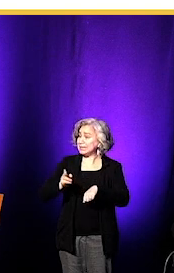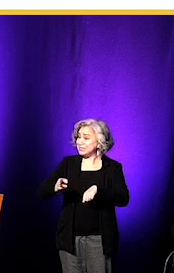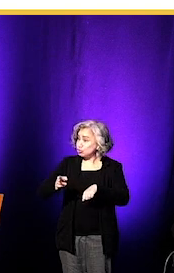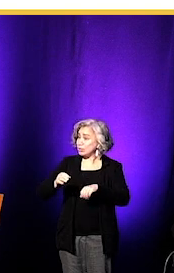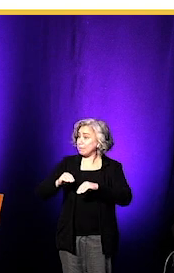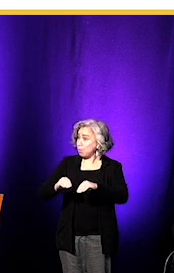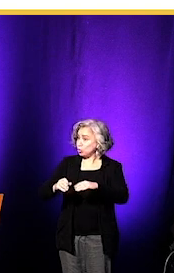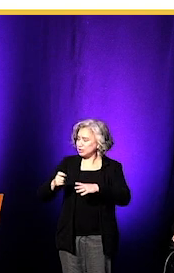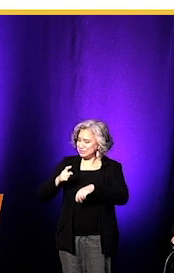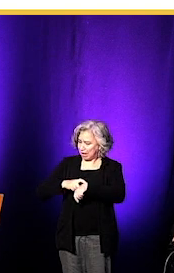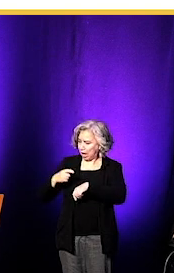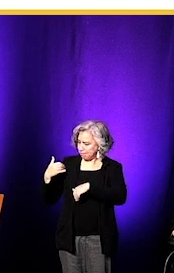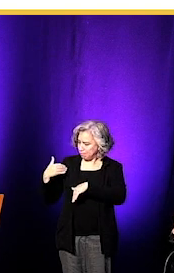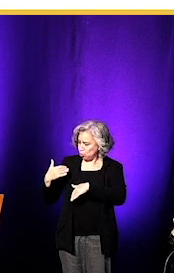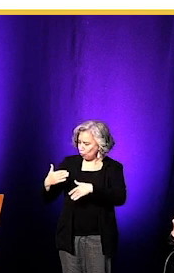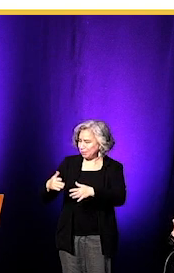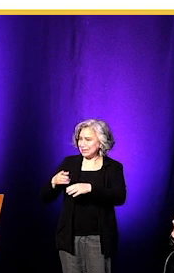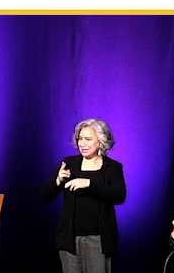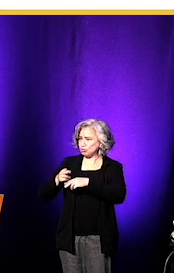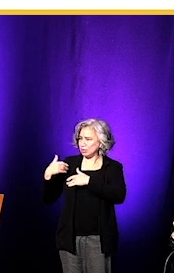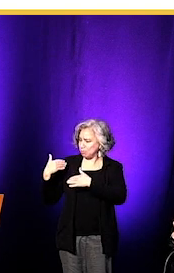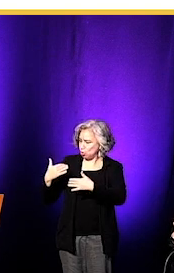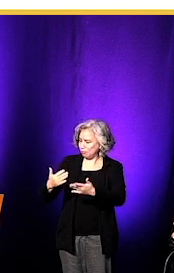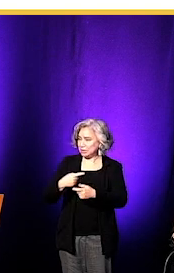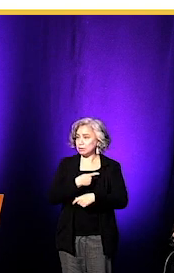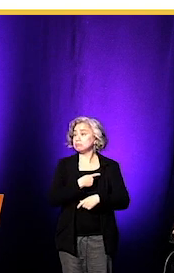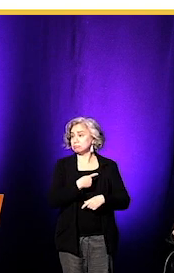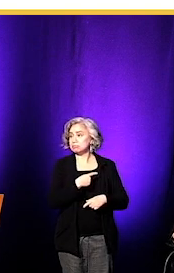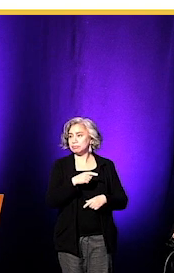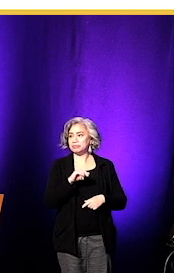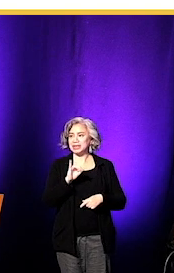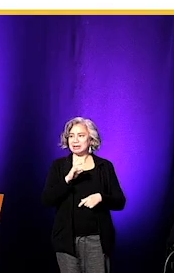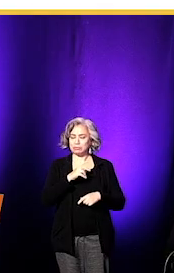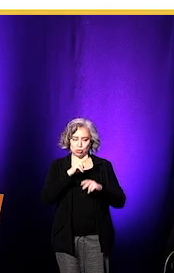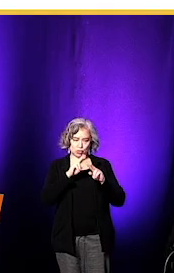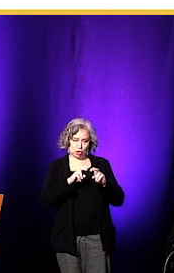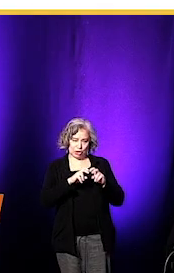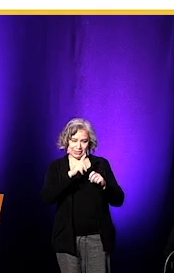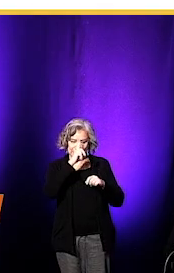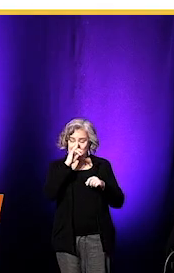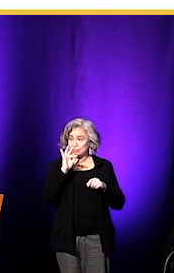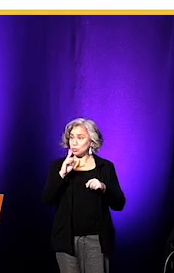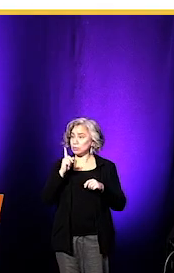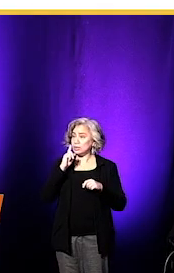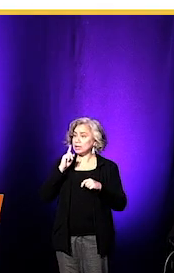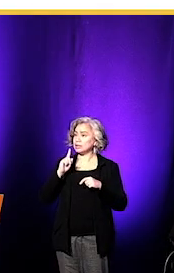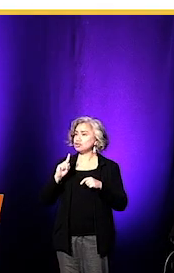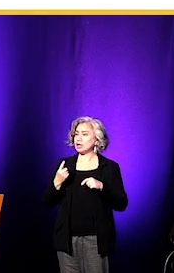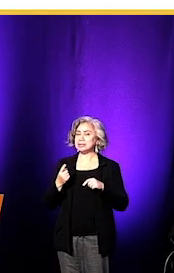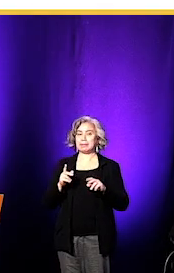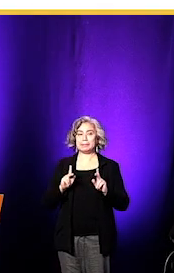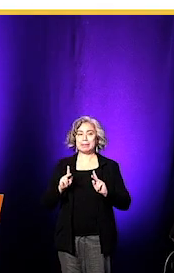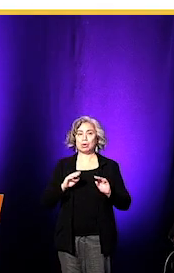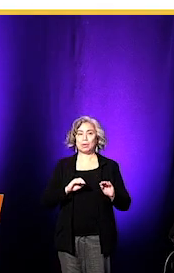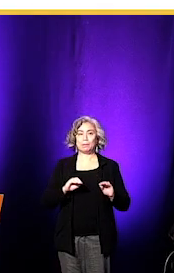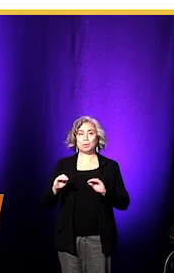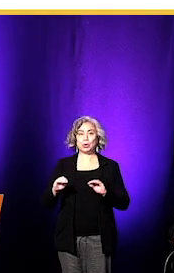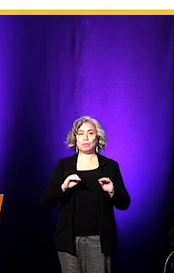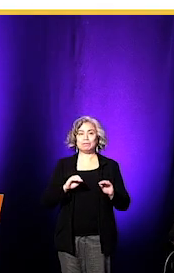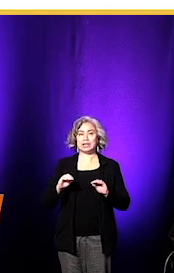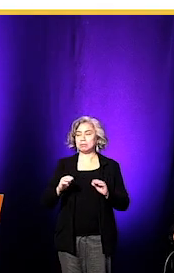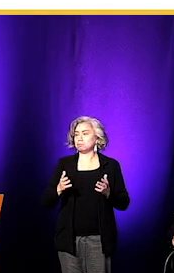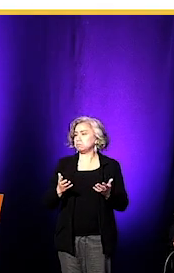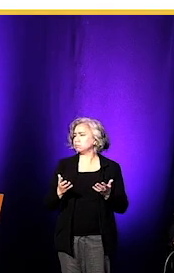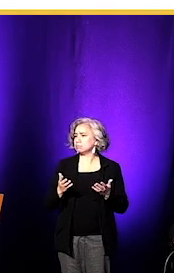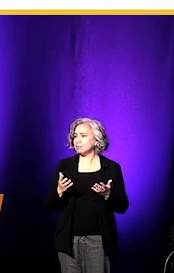that? No, I'm so glad you said that because if you look at the design principles, if you think of it as just people moving, I mean, ideas